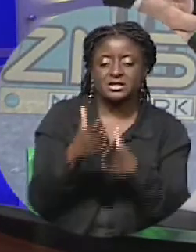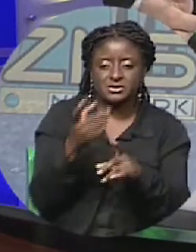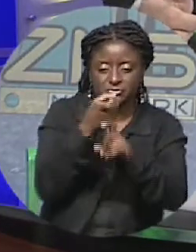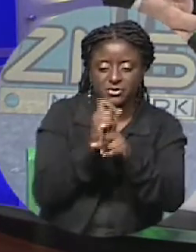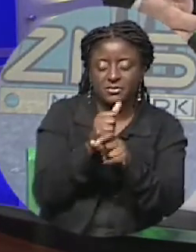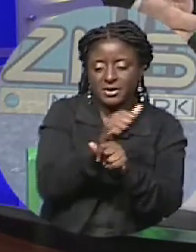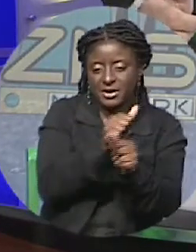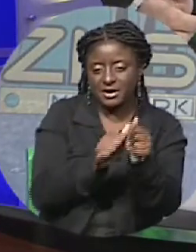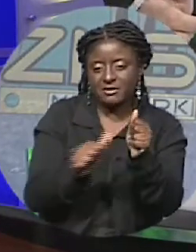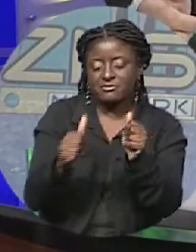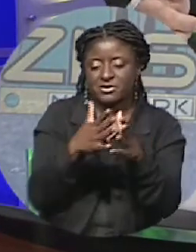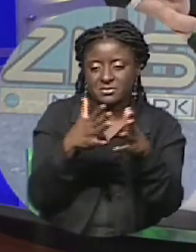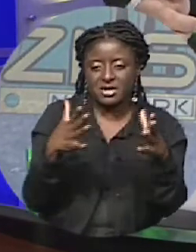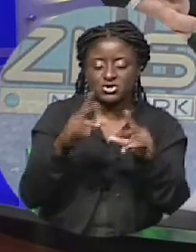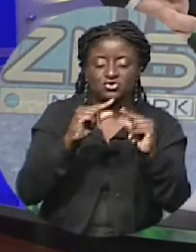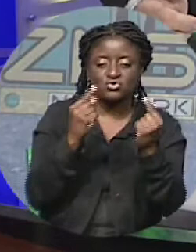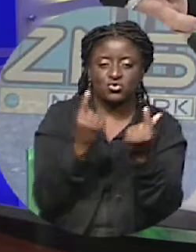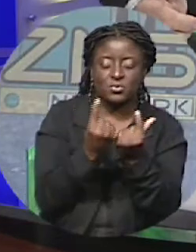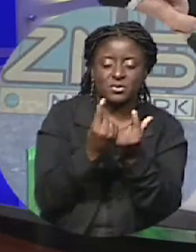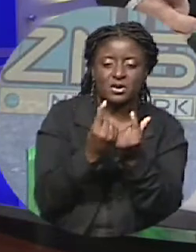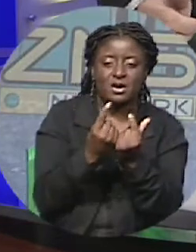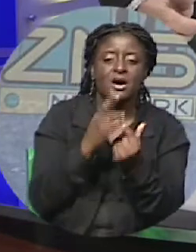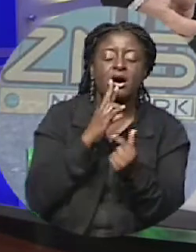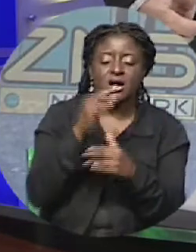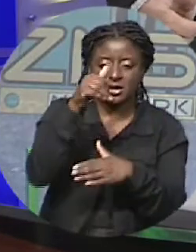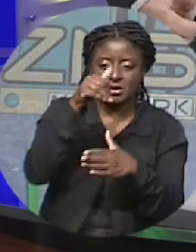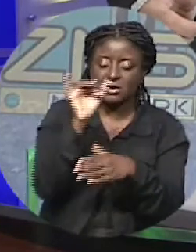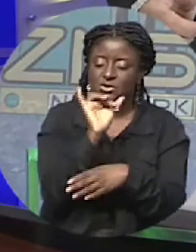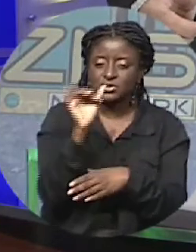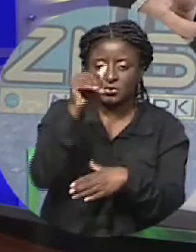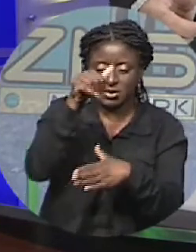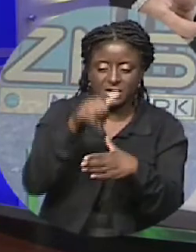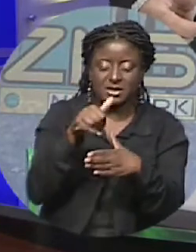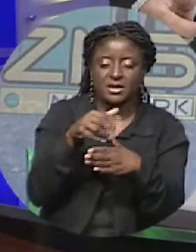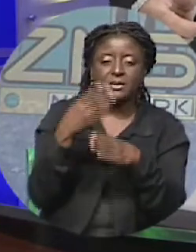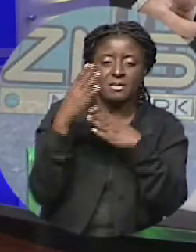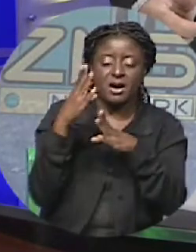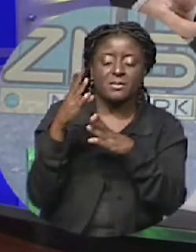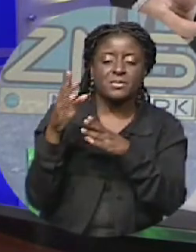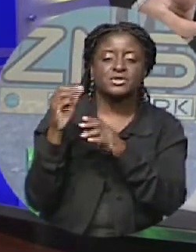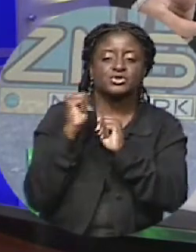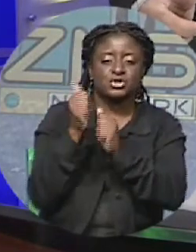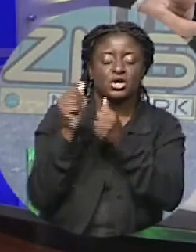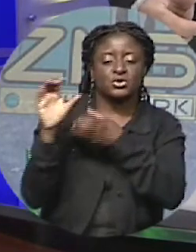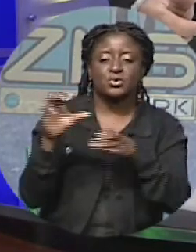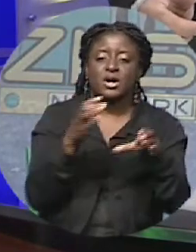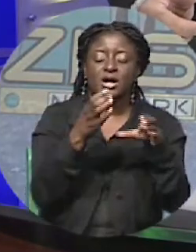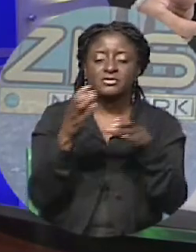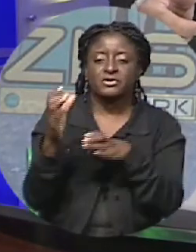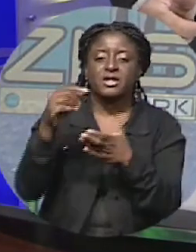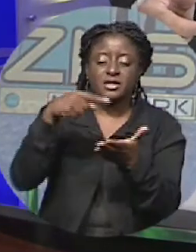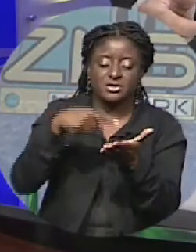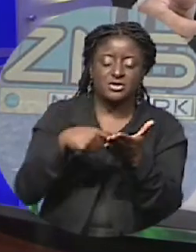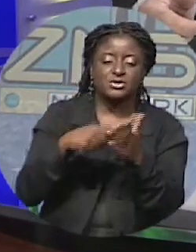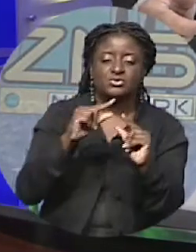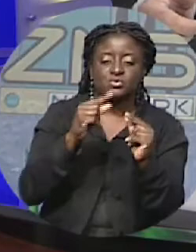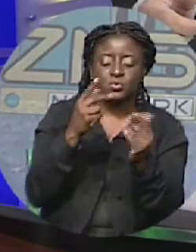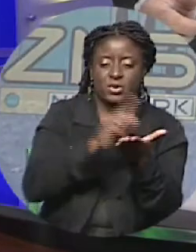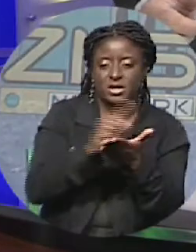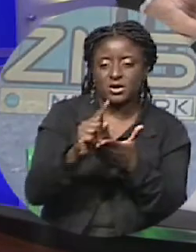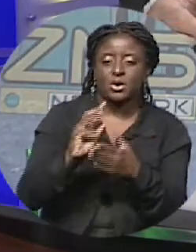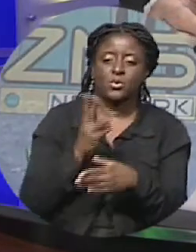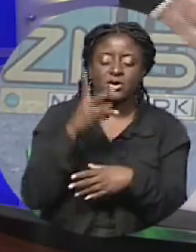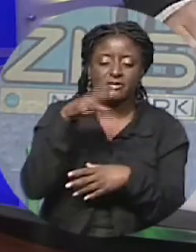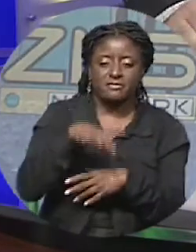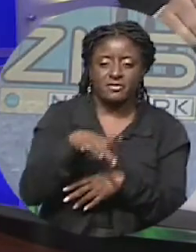there are actual Junkanoo groups participating. Last week we featured Colors Group, and this week we discovered the involvement of Sting. Jared Higgs